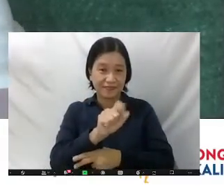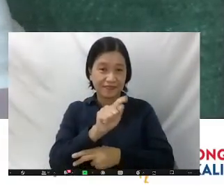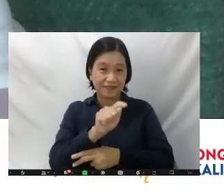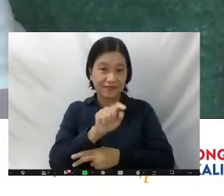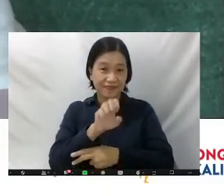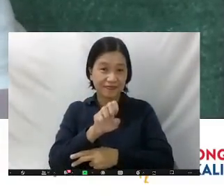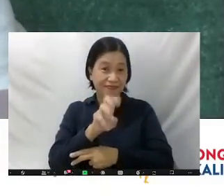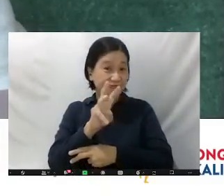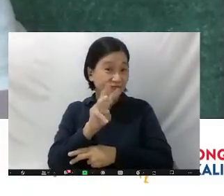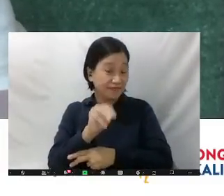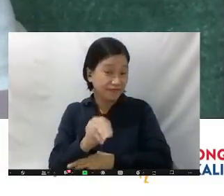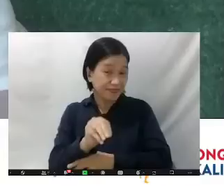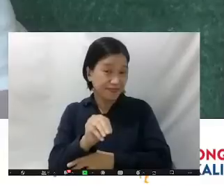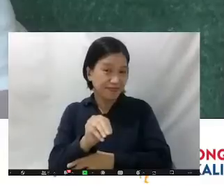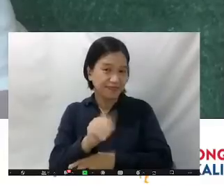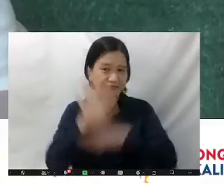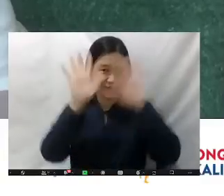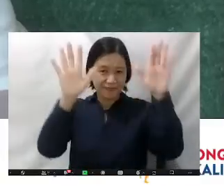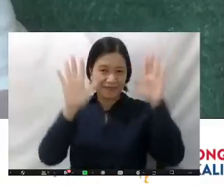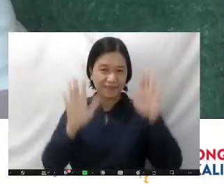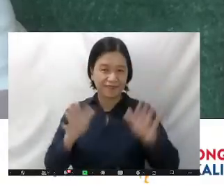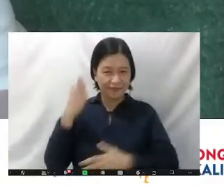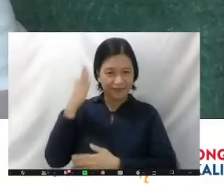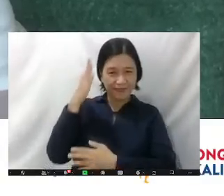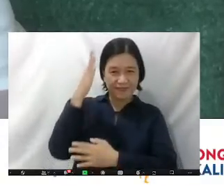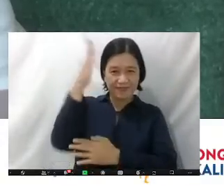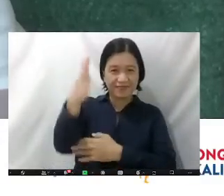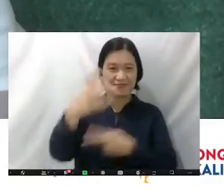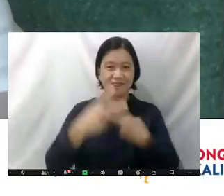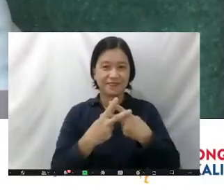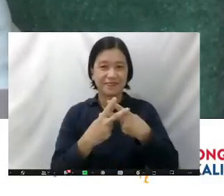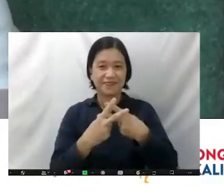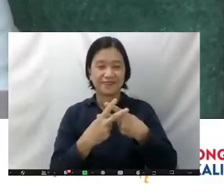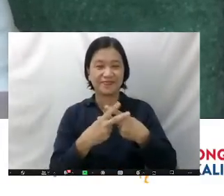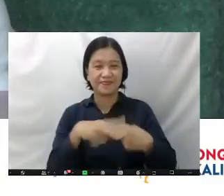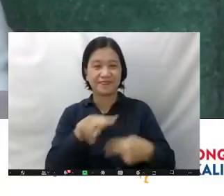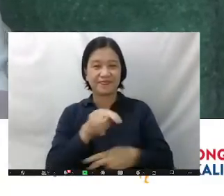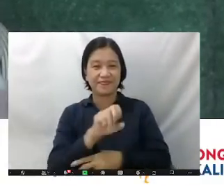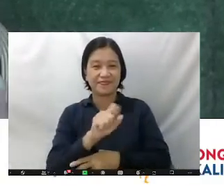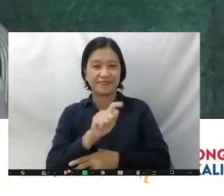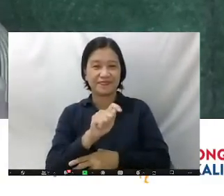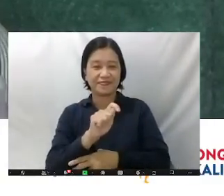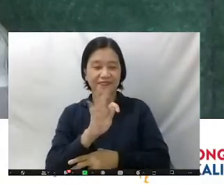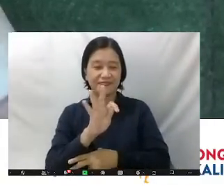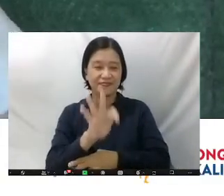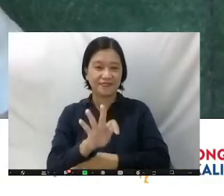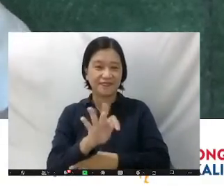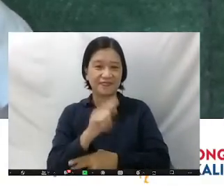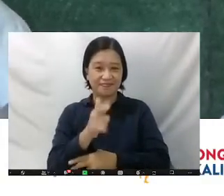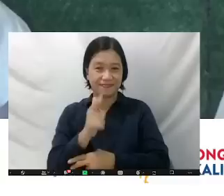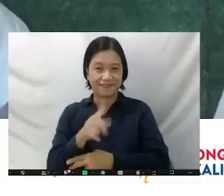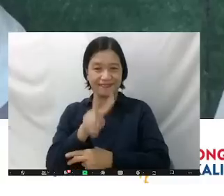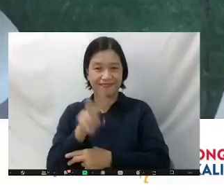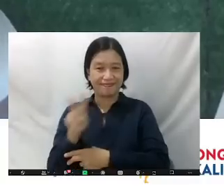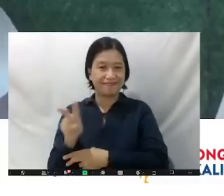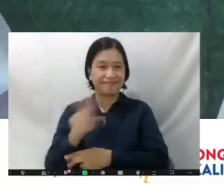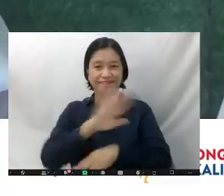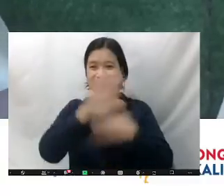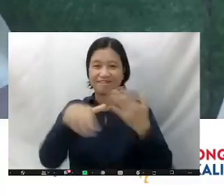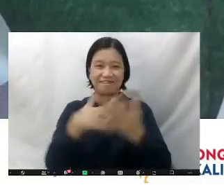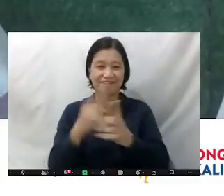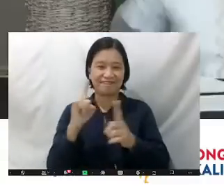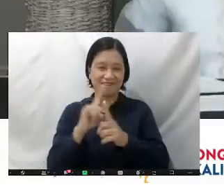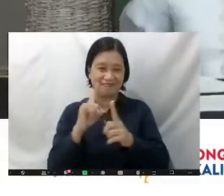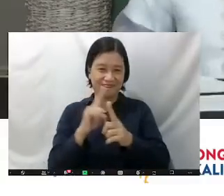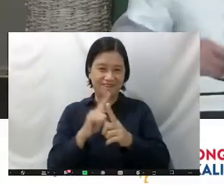STEAmazingFuture and hashtag NSTF2022. Let's use that on all our social media platforms because we want your voice to be heard.